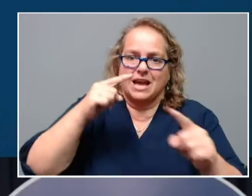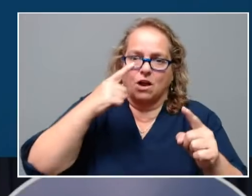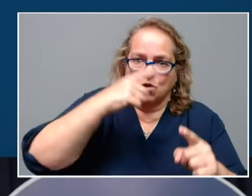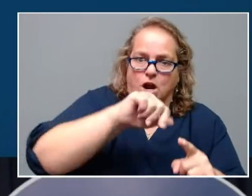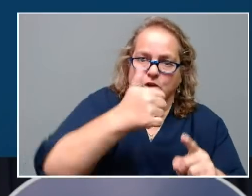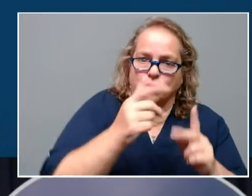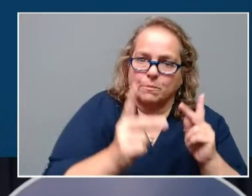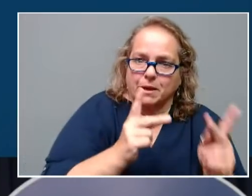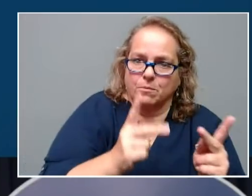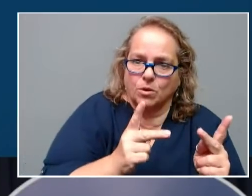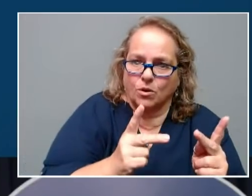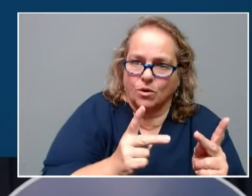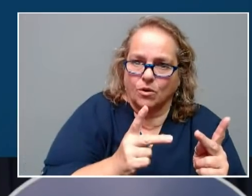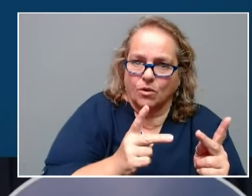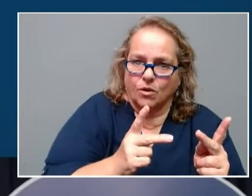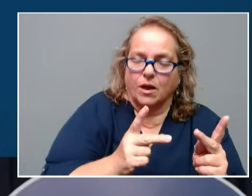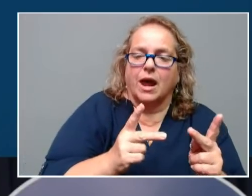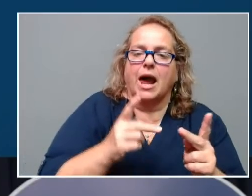a huge assistant.